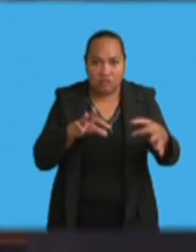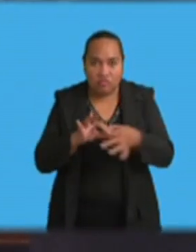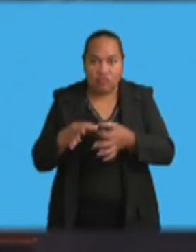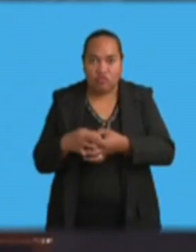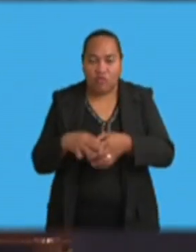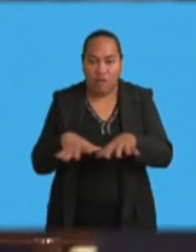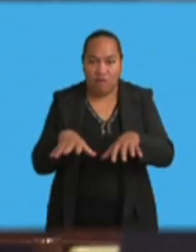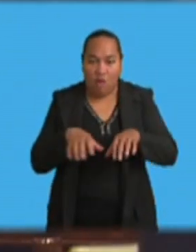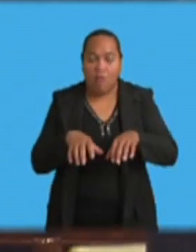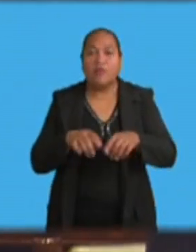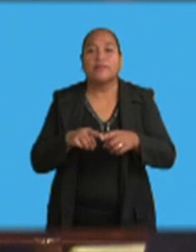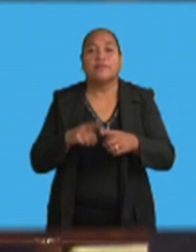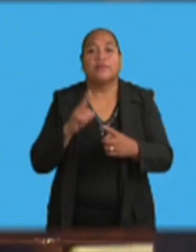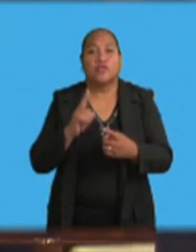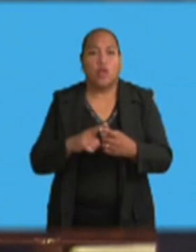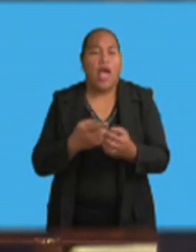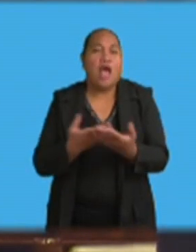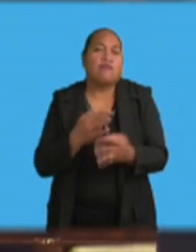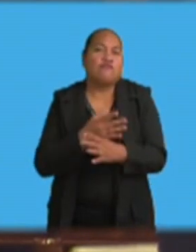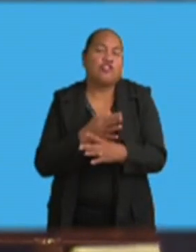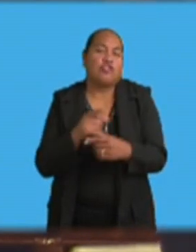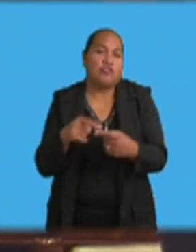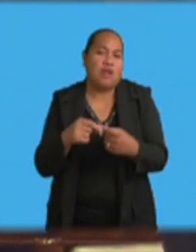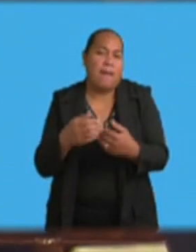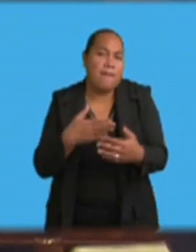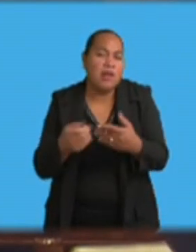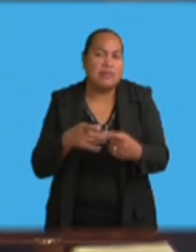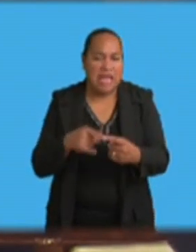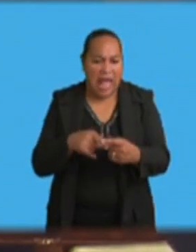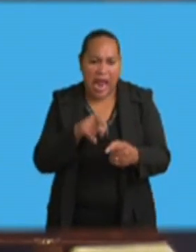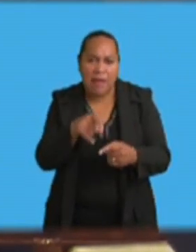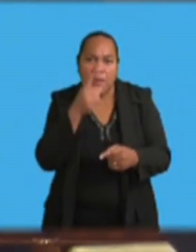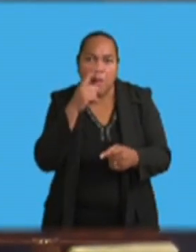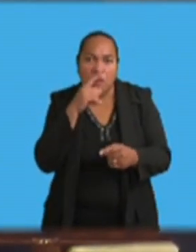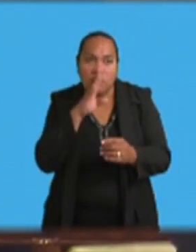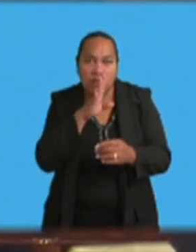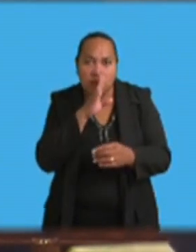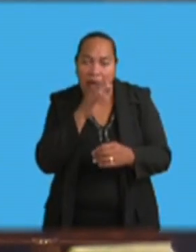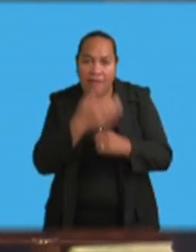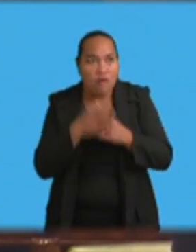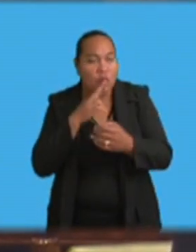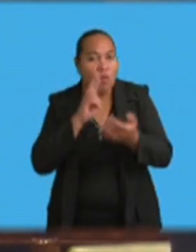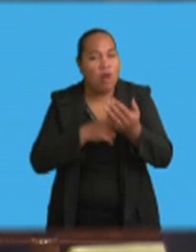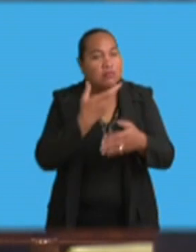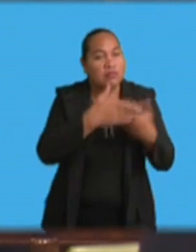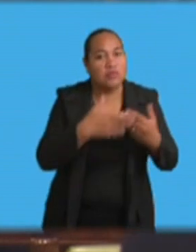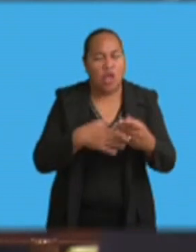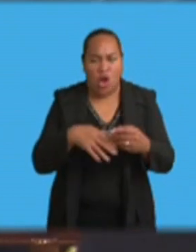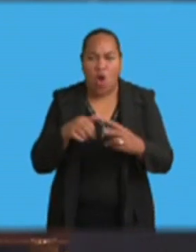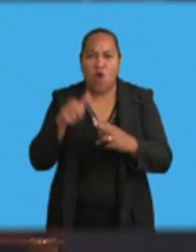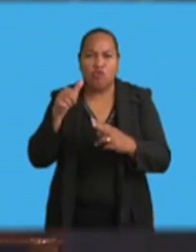Items such as fisheries management, illegal, unregulated and unreported fishing, marine pollution,